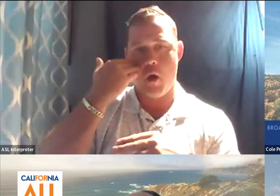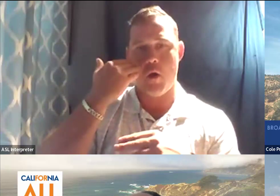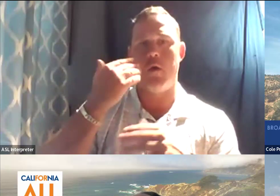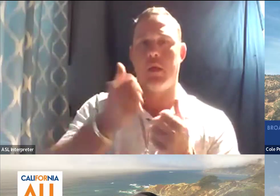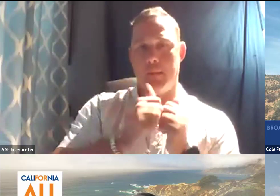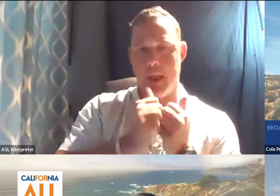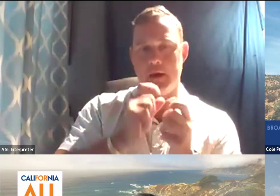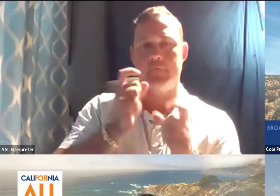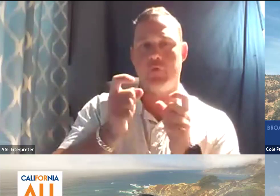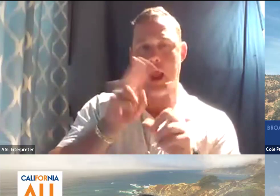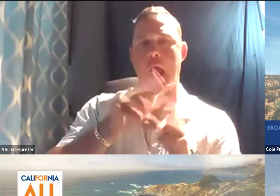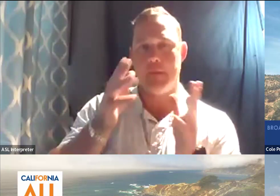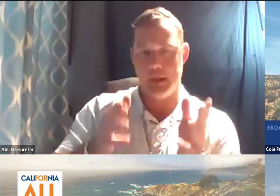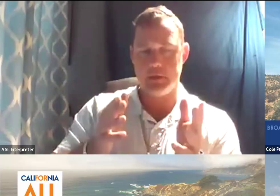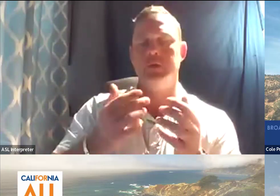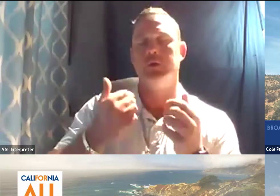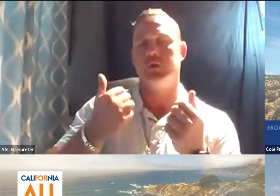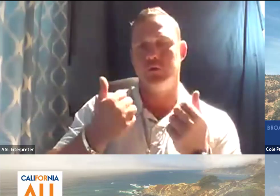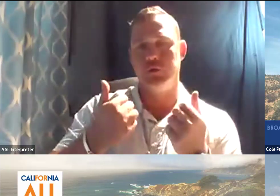competitive grant applicants to try to